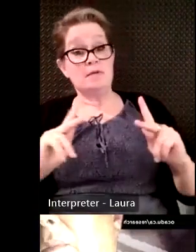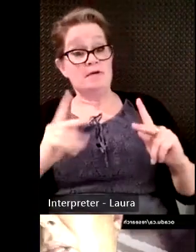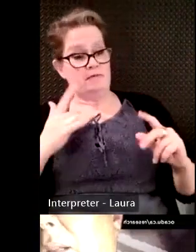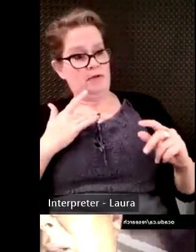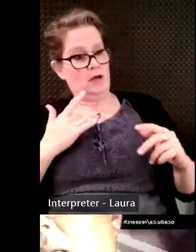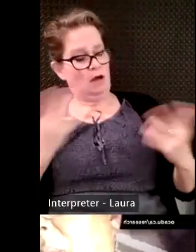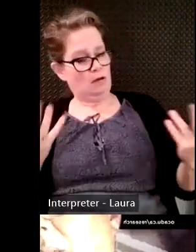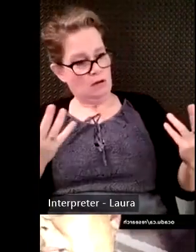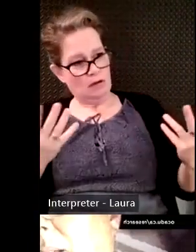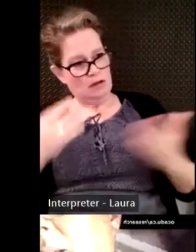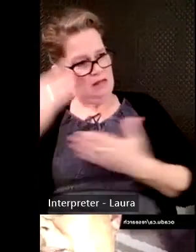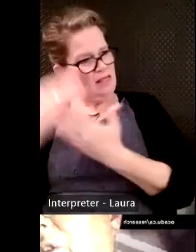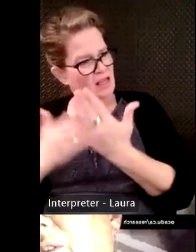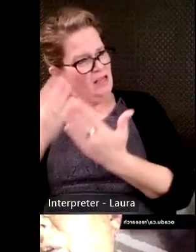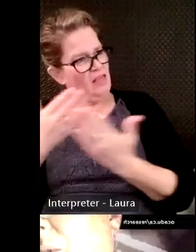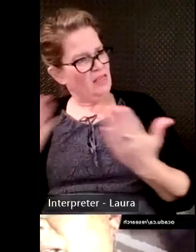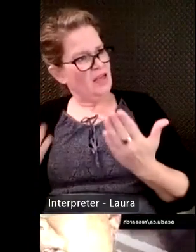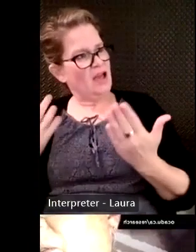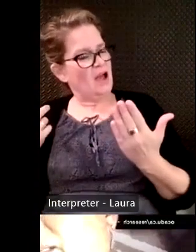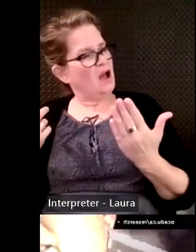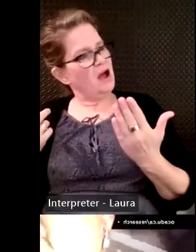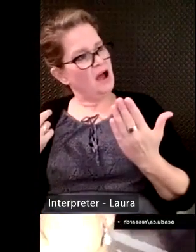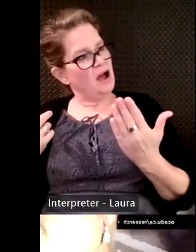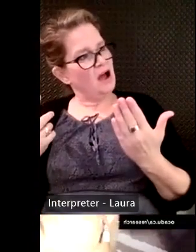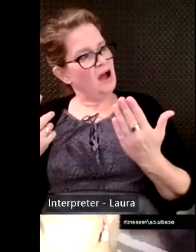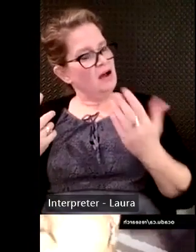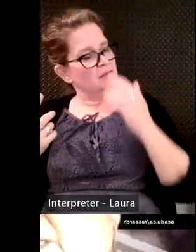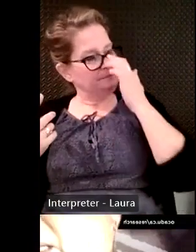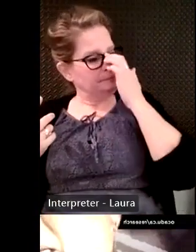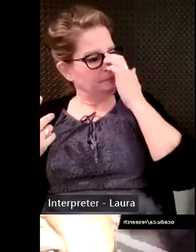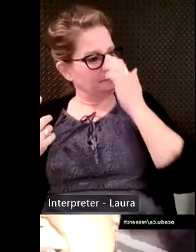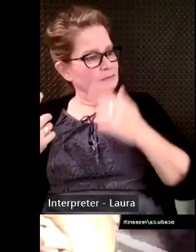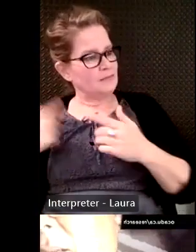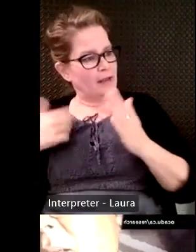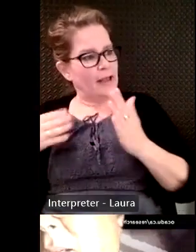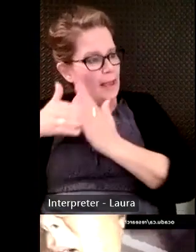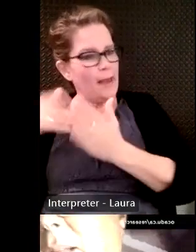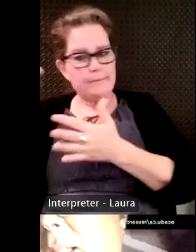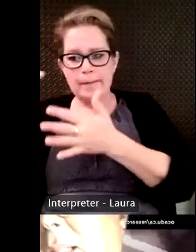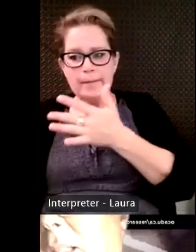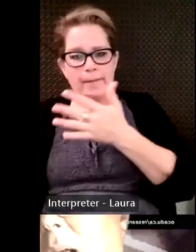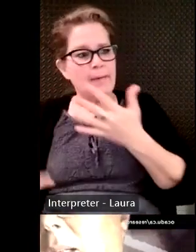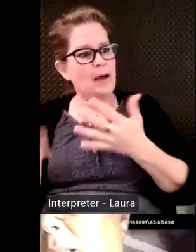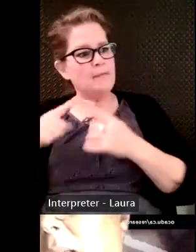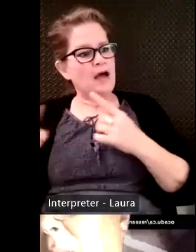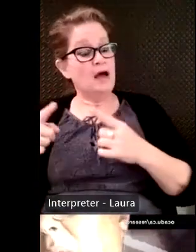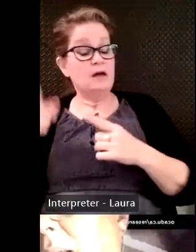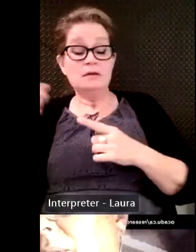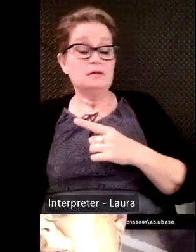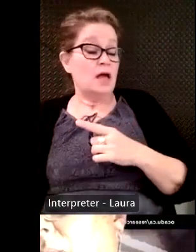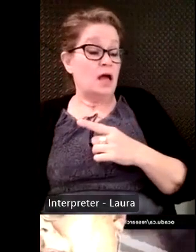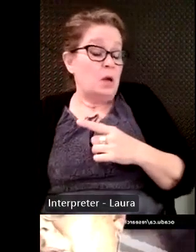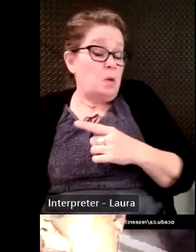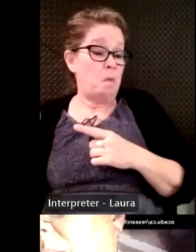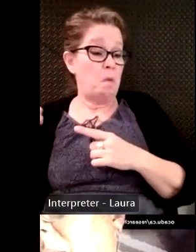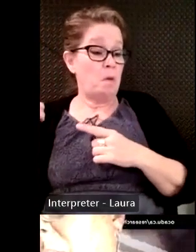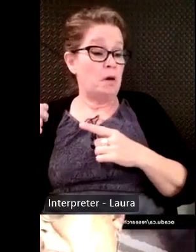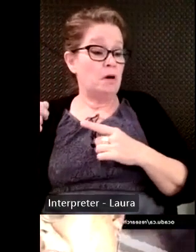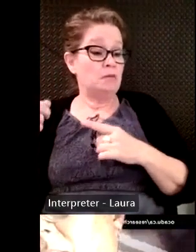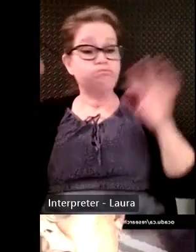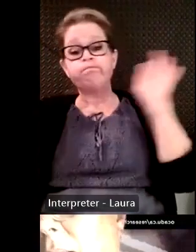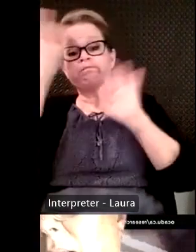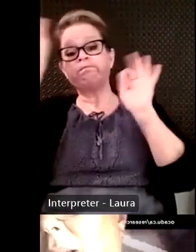None of them think they're ableist. They're just totally clueless about what disability is. They sit silently, believe that they'd rather die